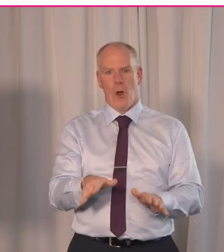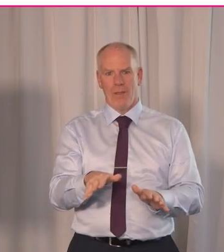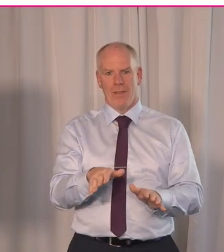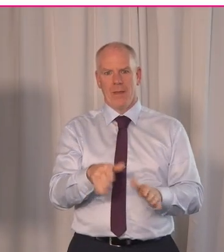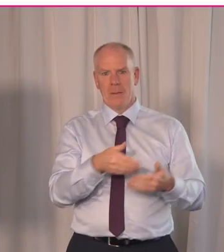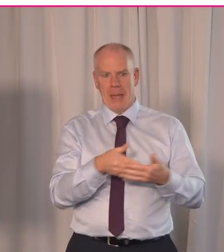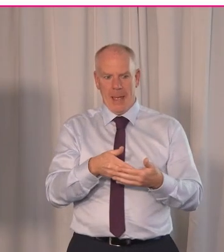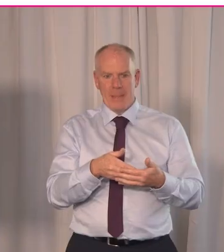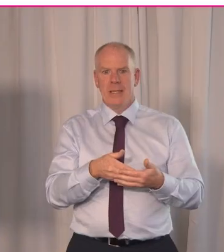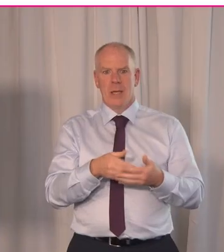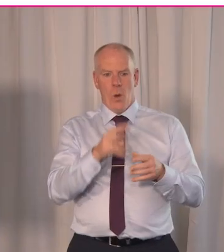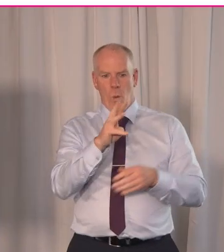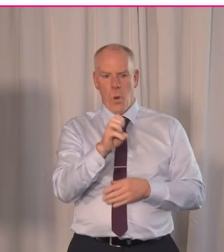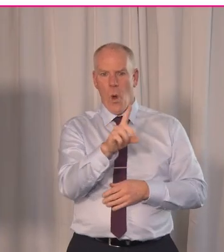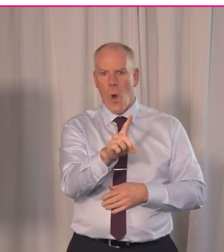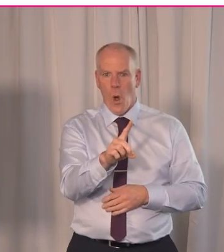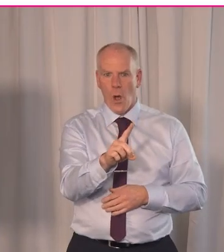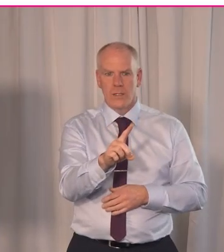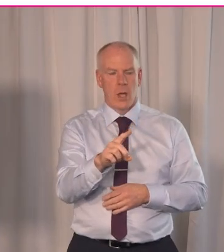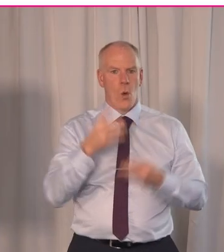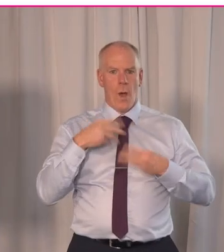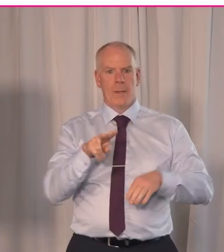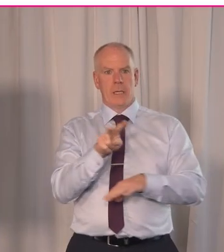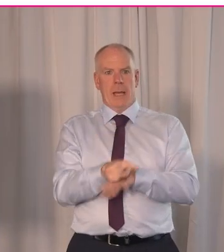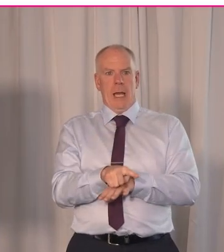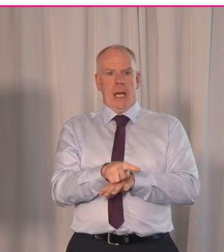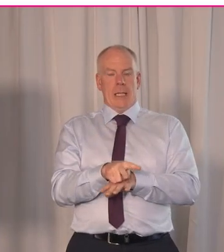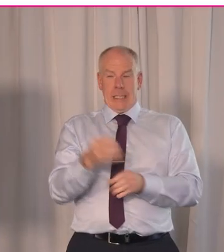feel overwhelmed by the sensory overload from